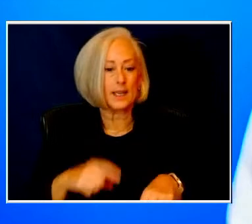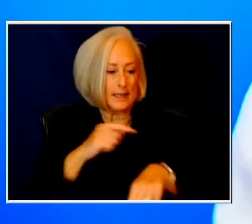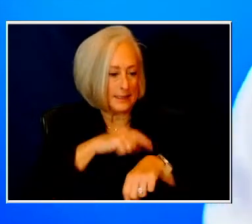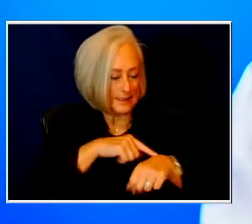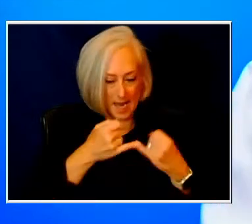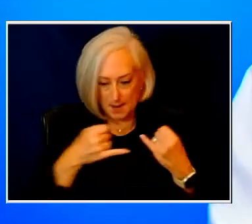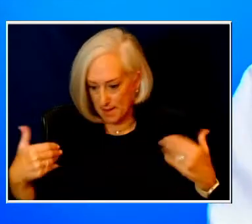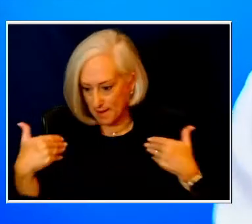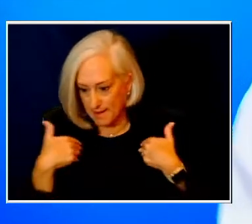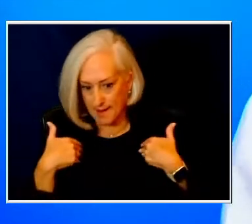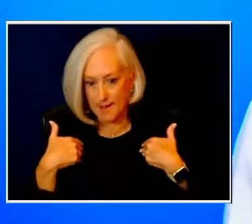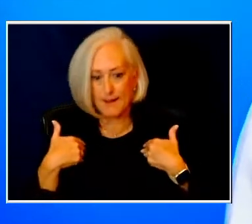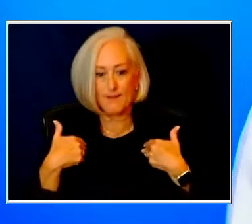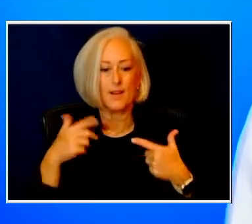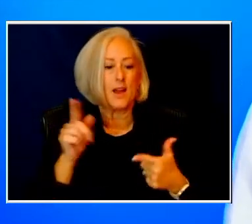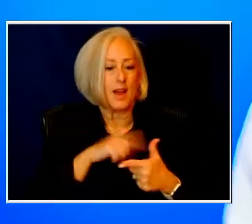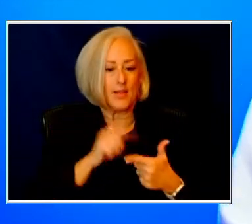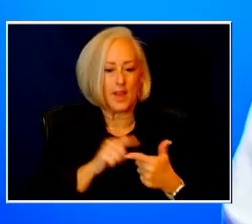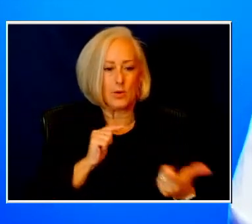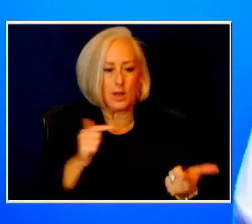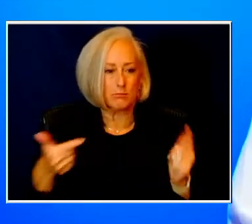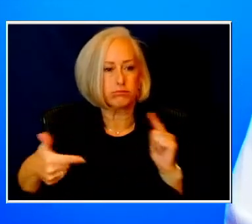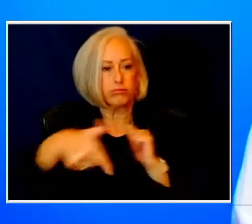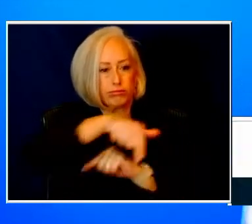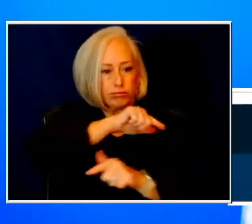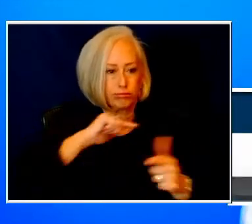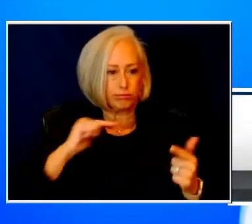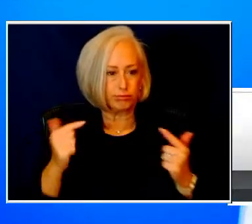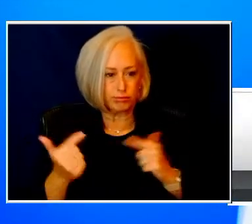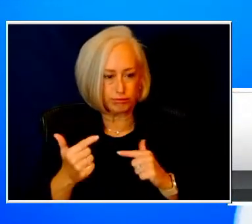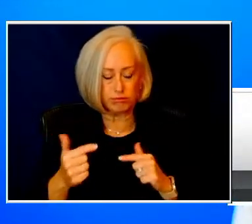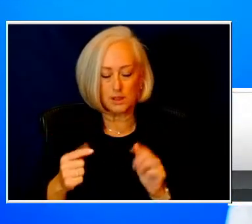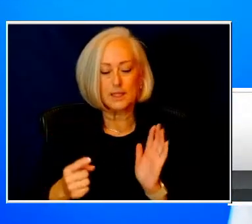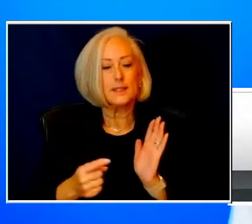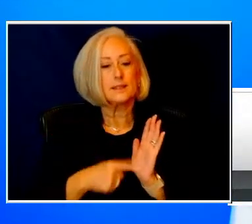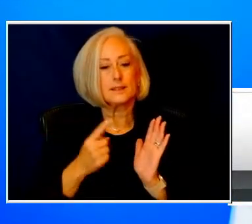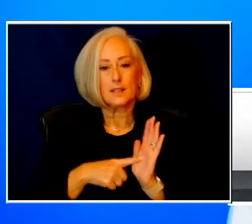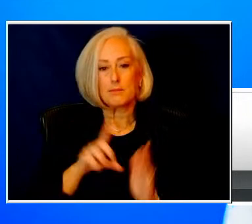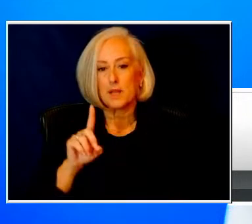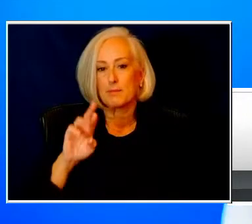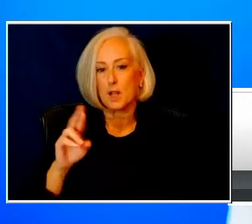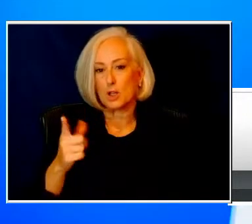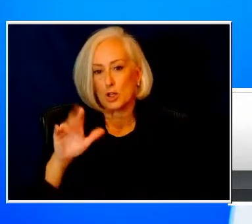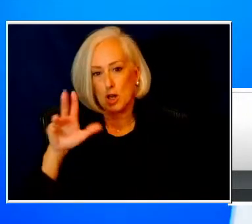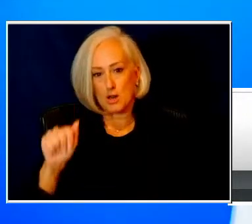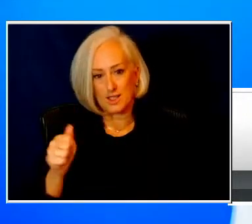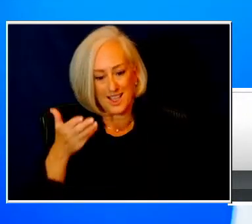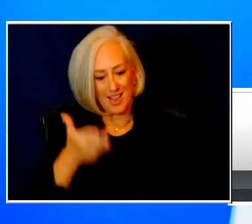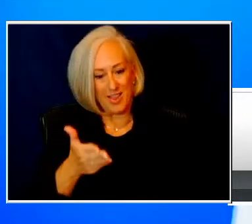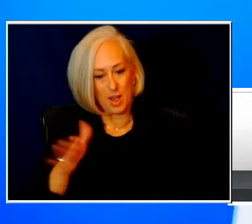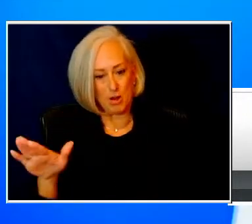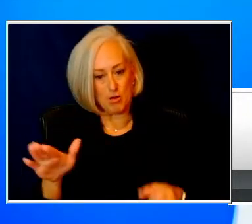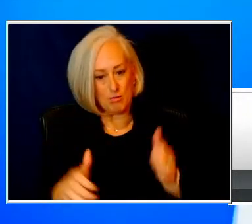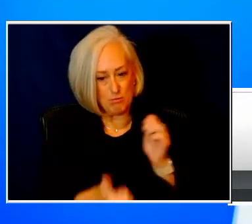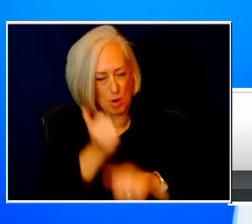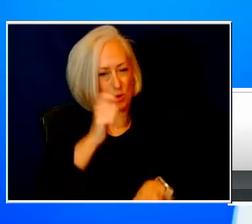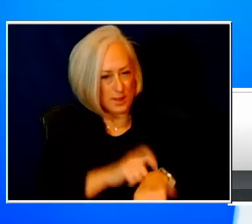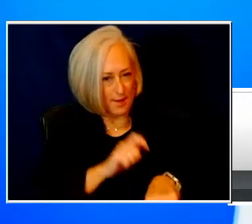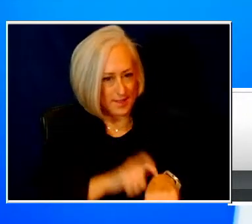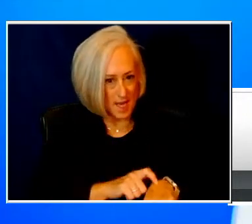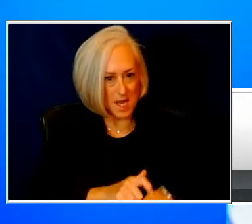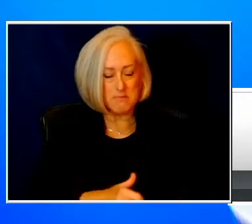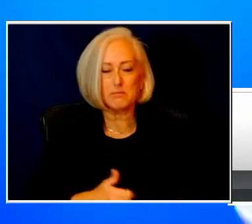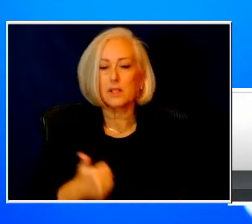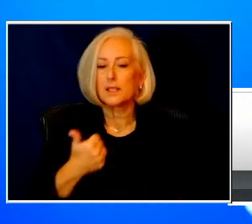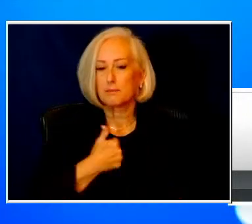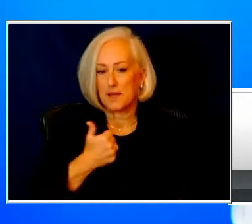other, periodically. Dr. Garcia will be in there through most of the case. I think I was in there through most of the case as